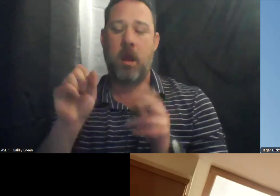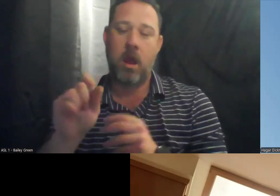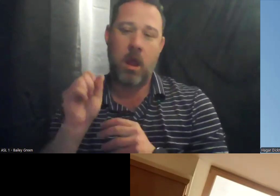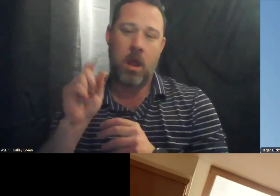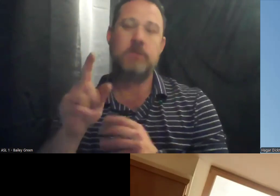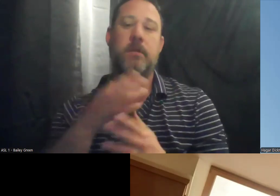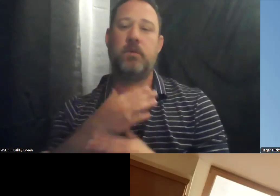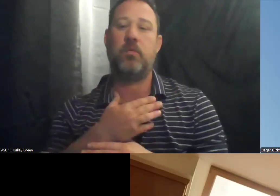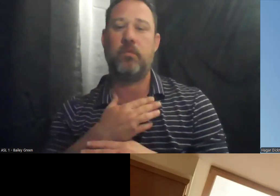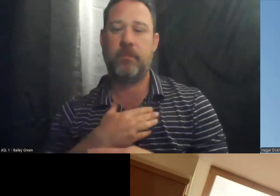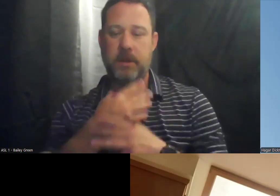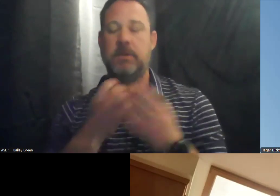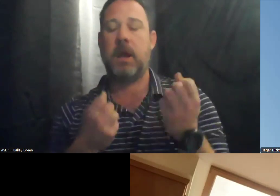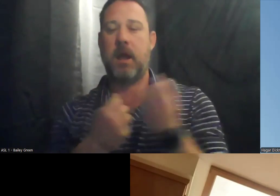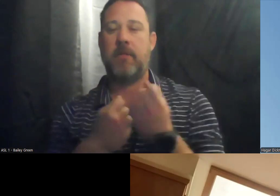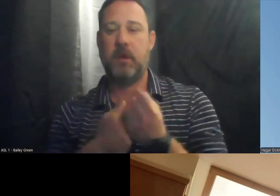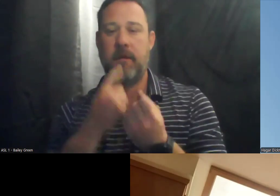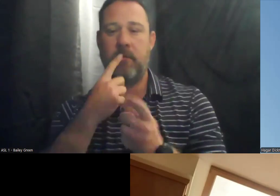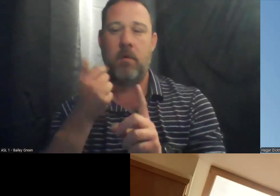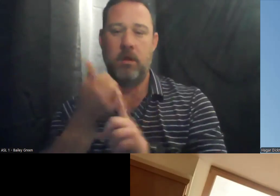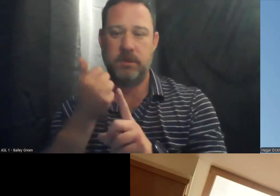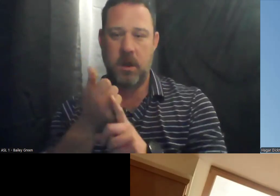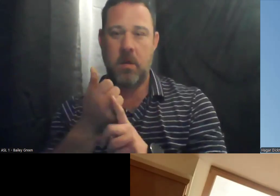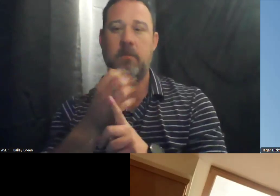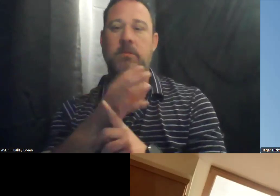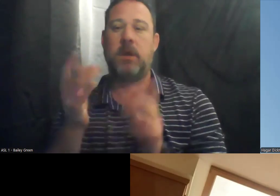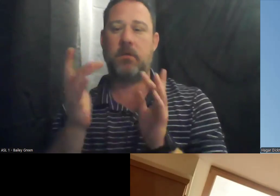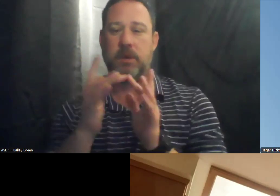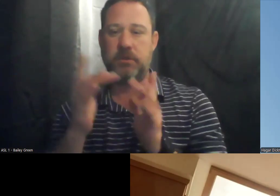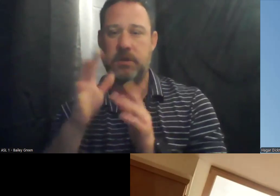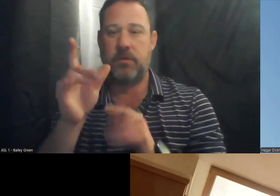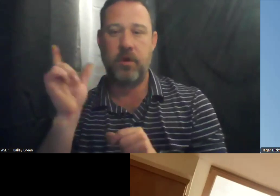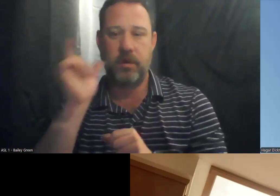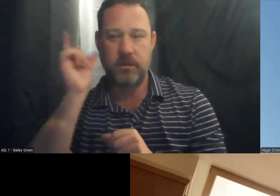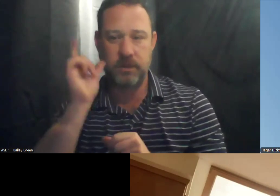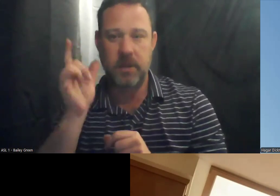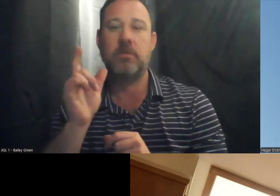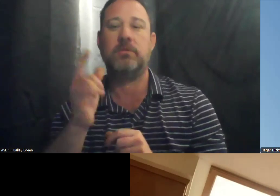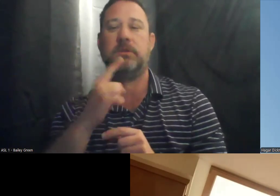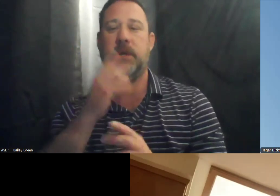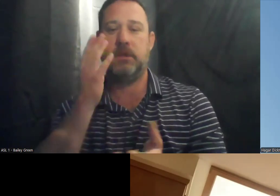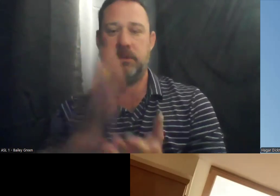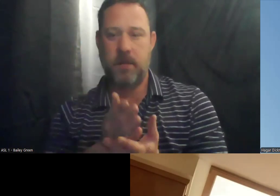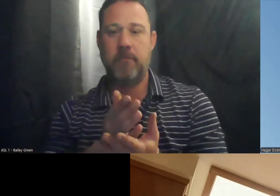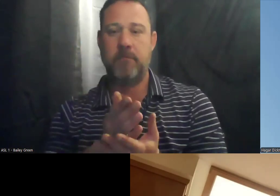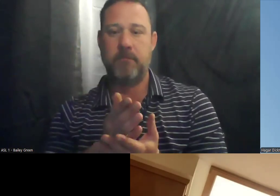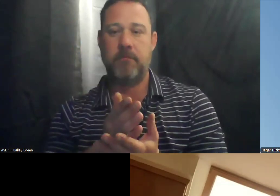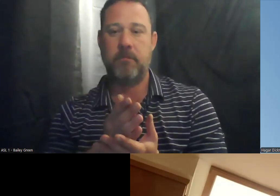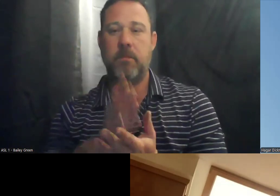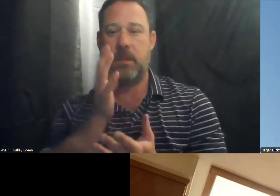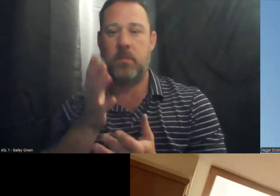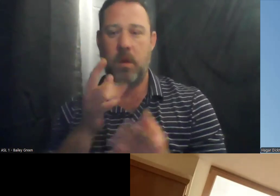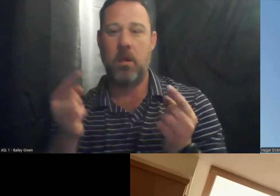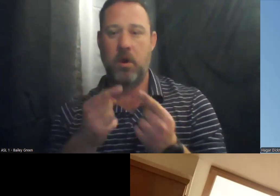to please advocate for themselves, to reach out to their legislators and say, stop. This is going to